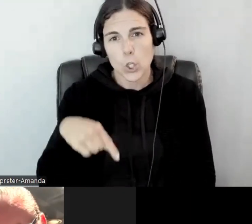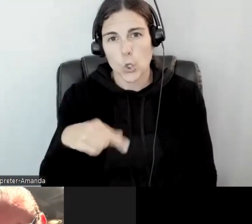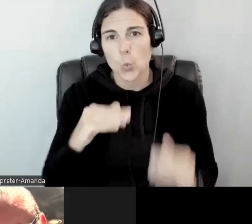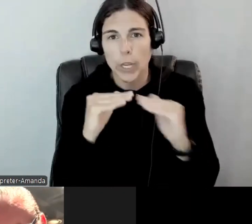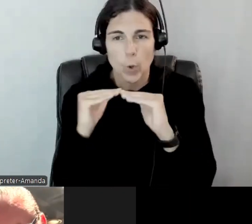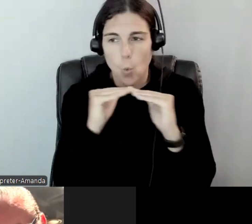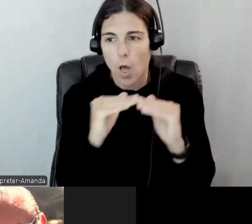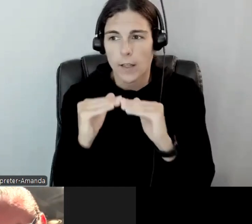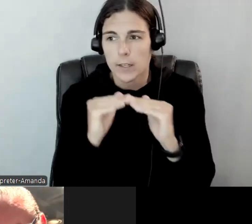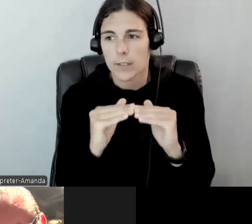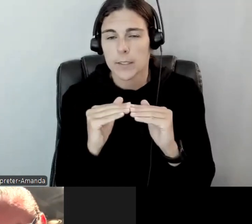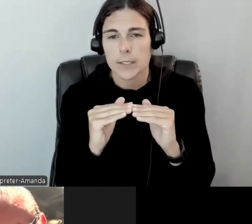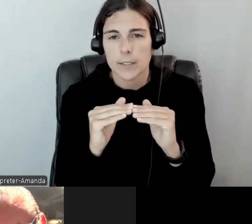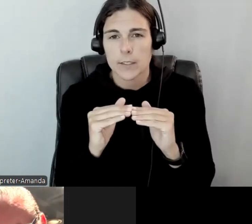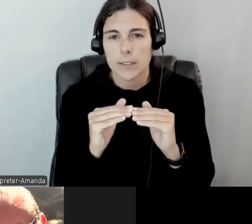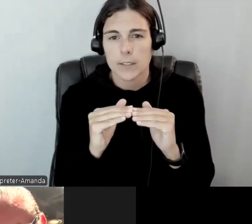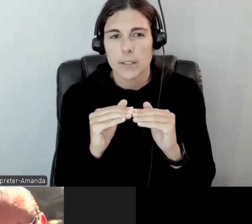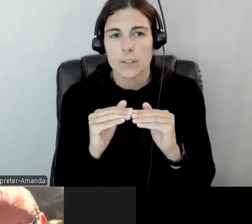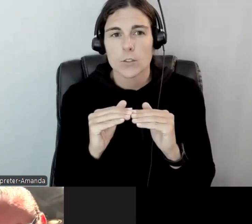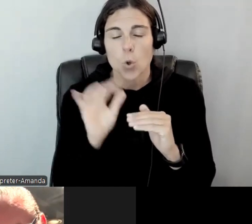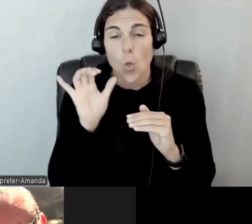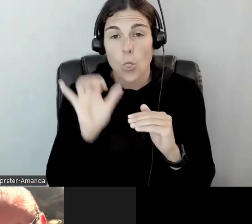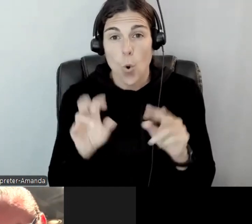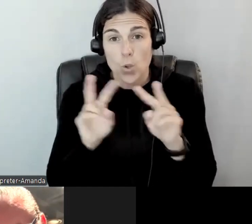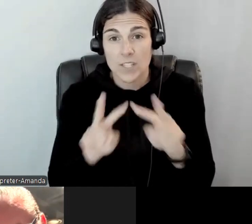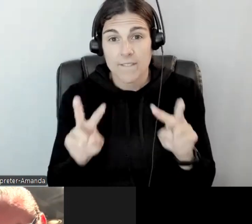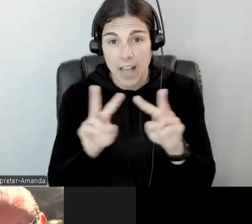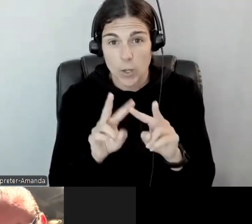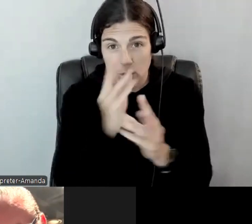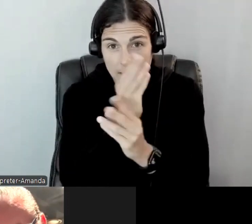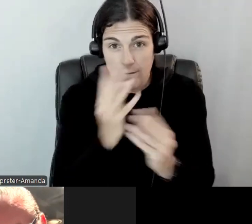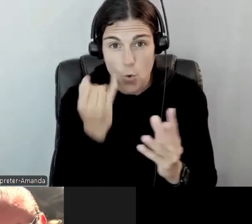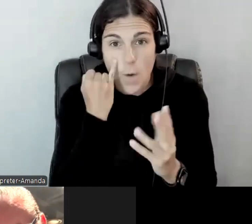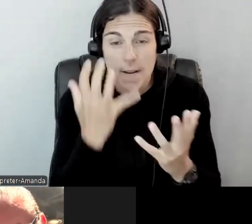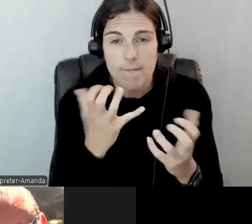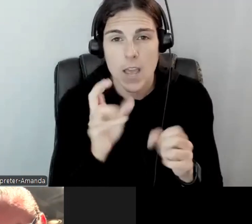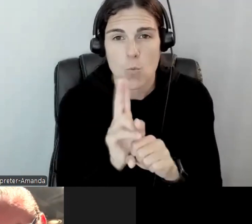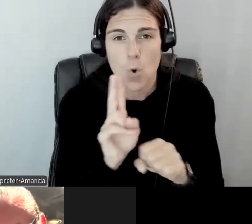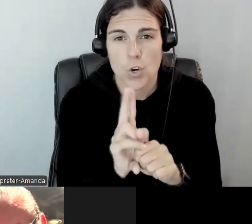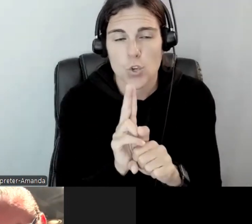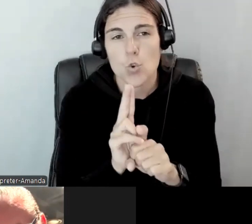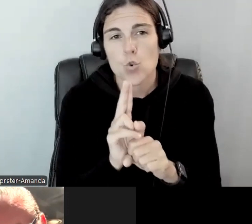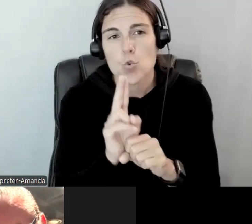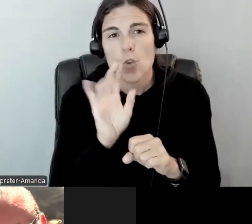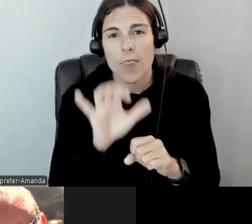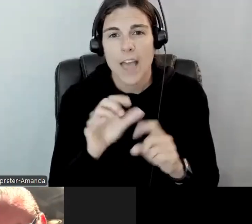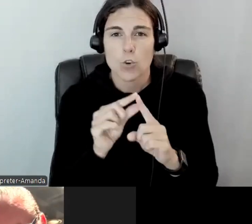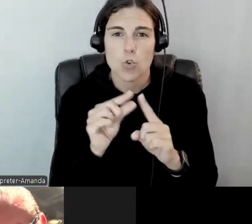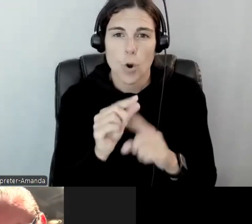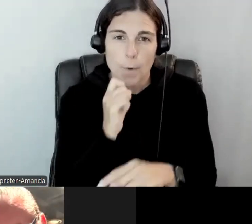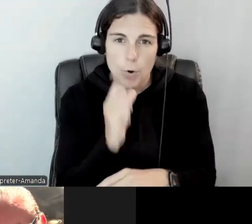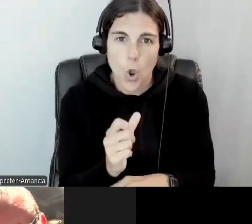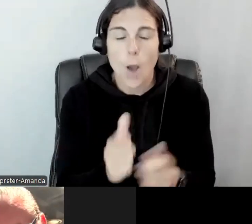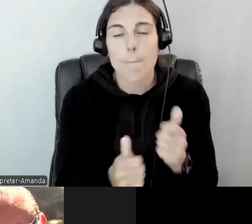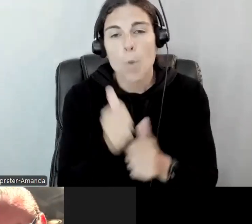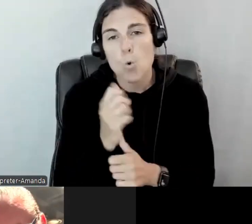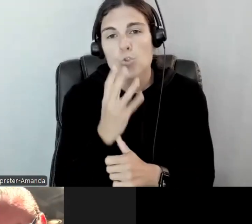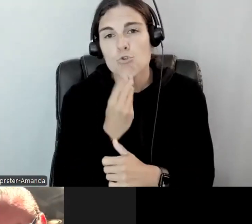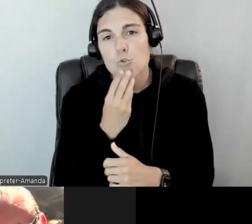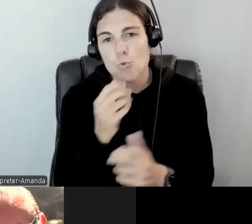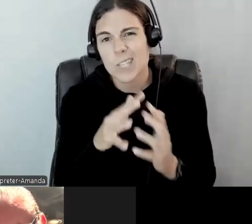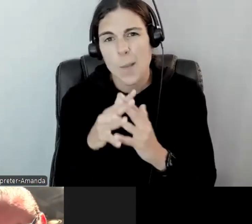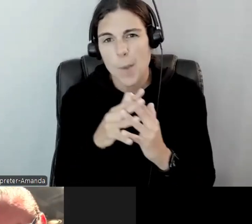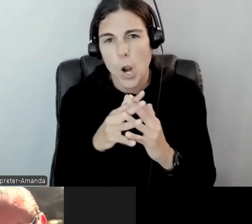where humanistic values actually inform whether they want to use the word humanist or not, most Jews in America. So